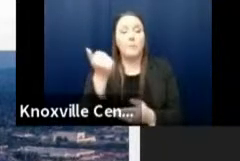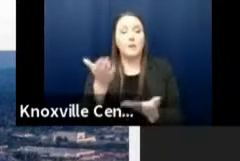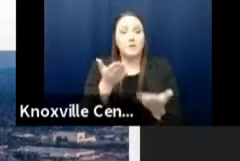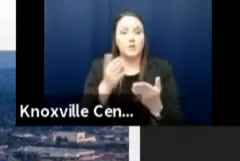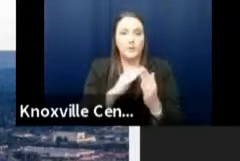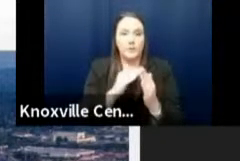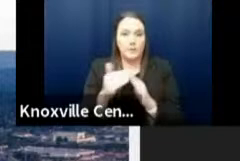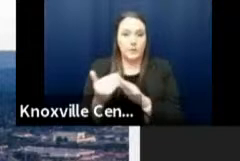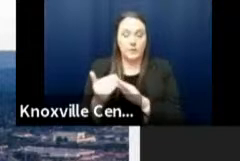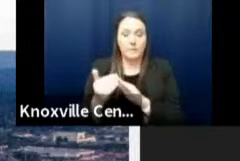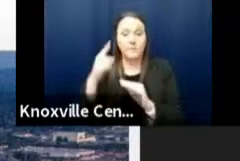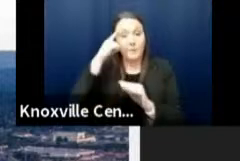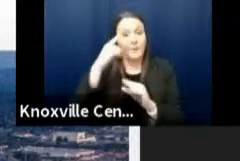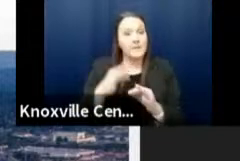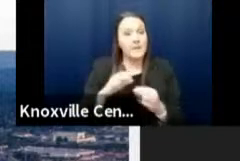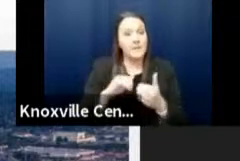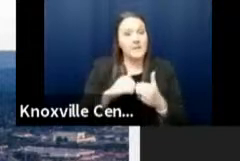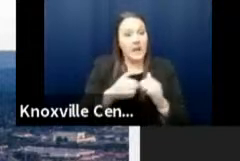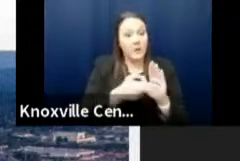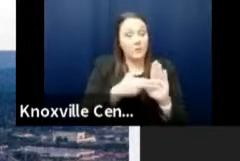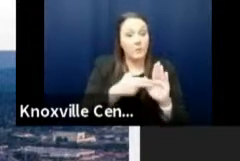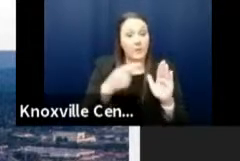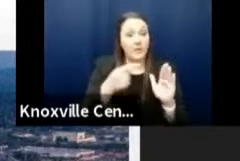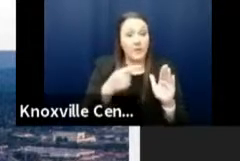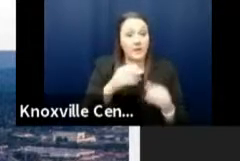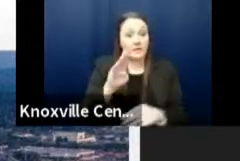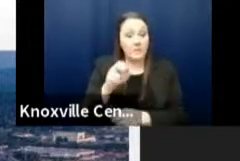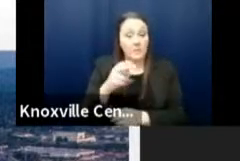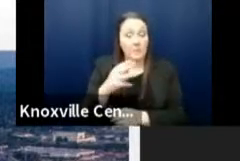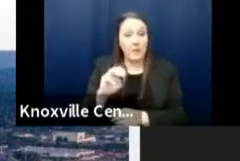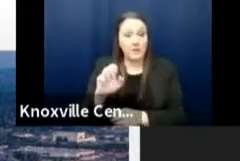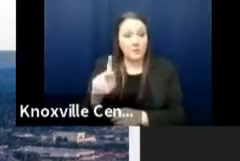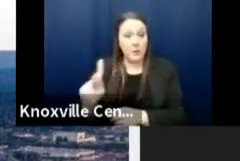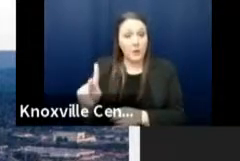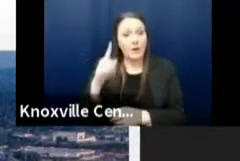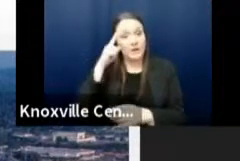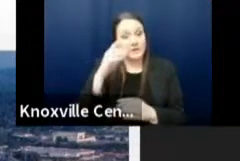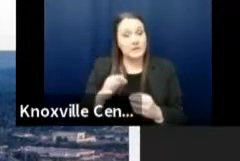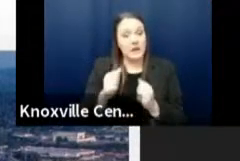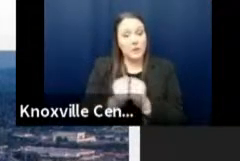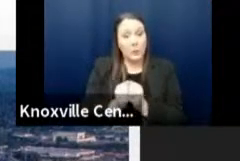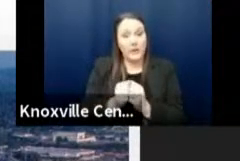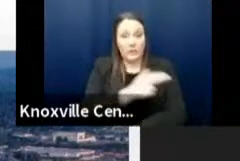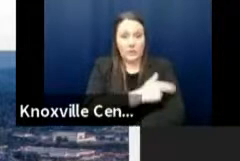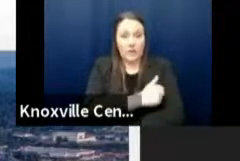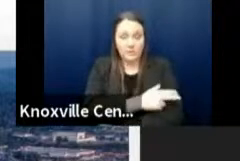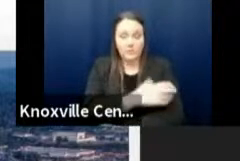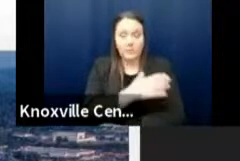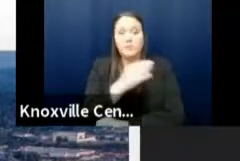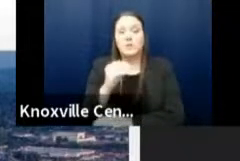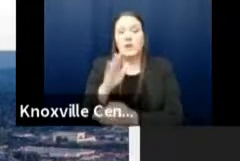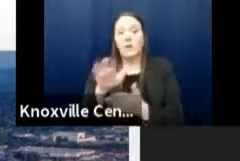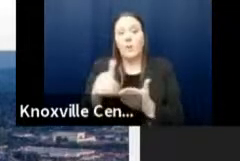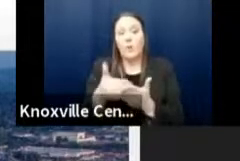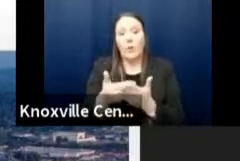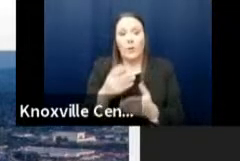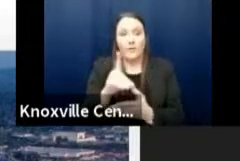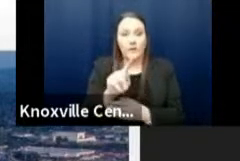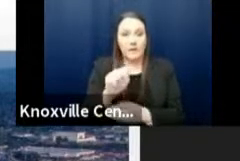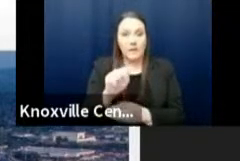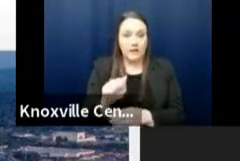The decisions regarding how to classify this benchmark are made in concert with our hospital partners, as well as taking all of the data into